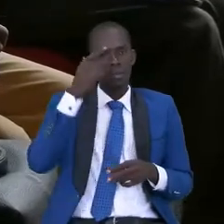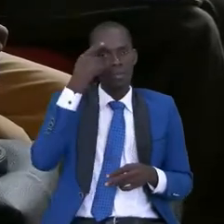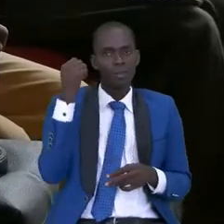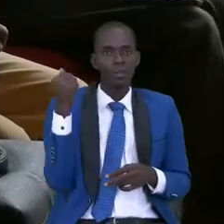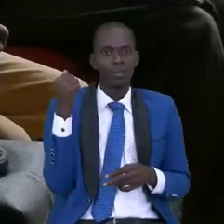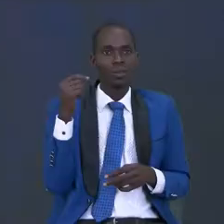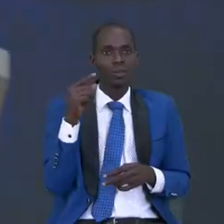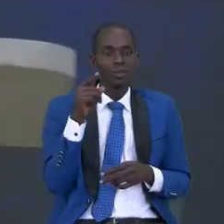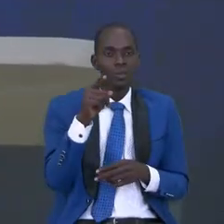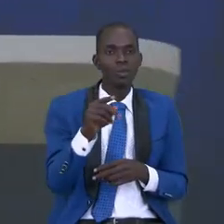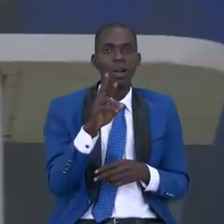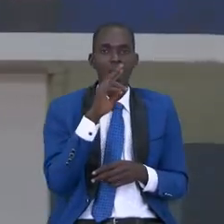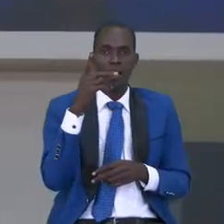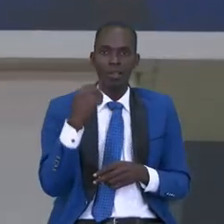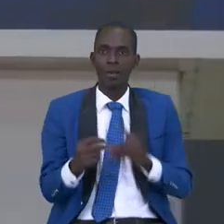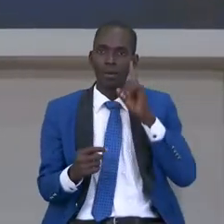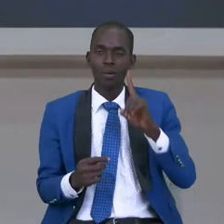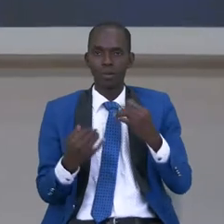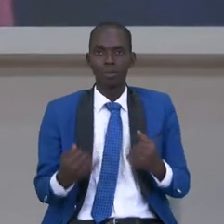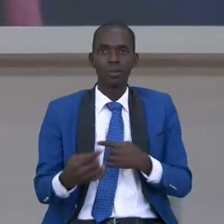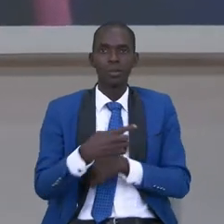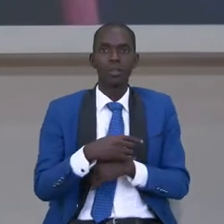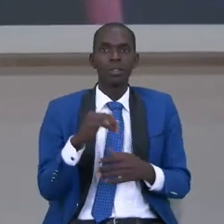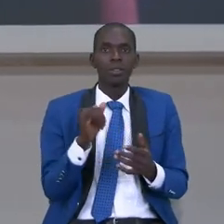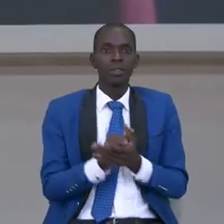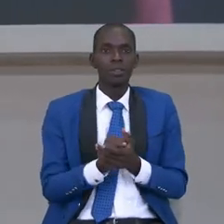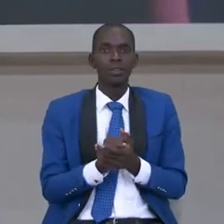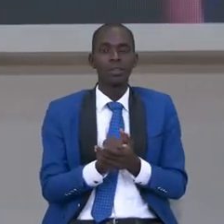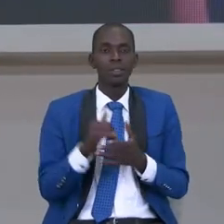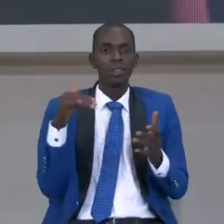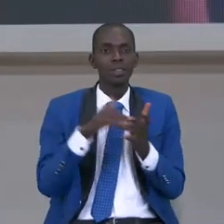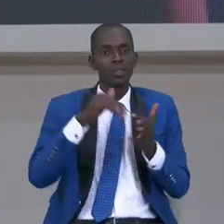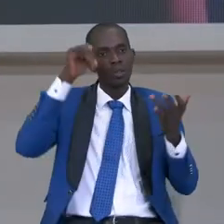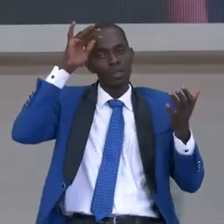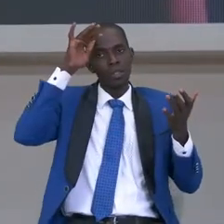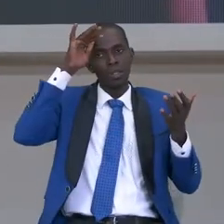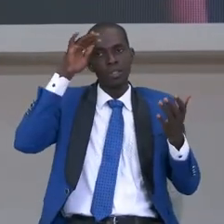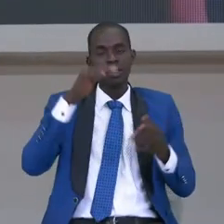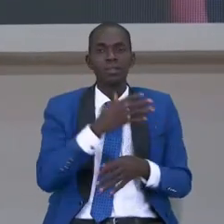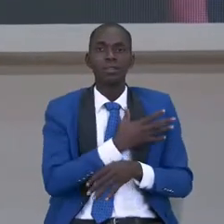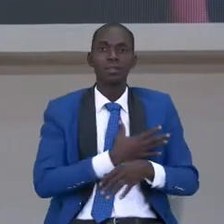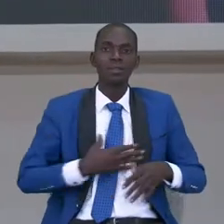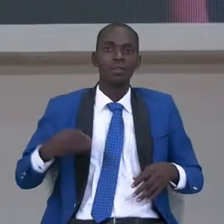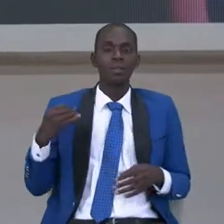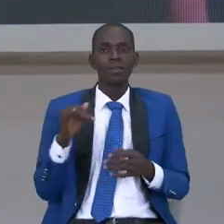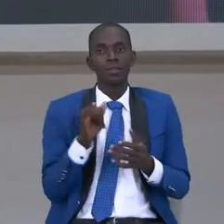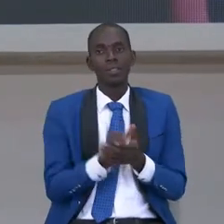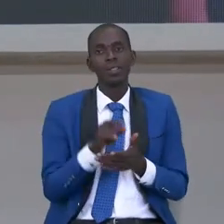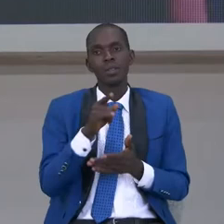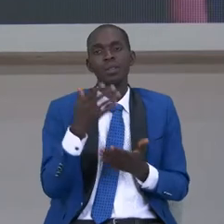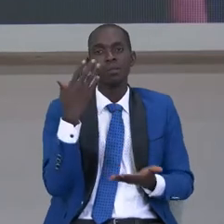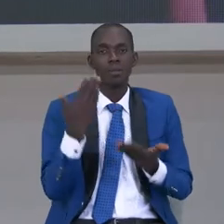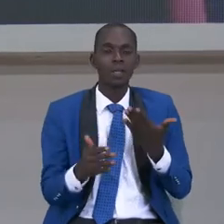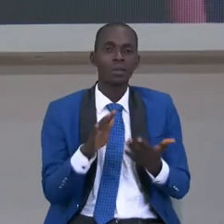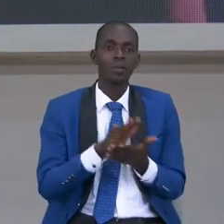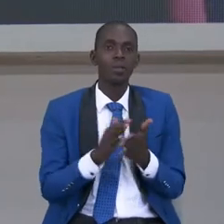Because you are the one today that against hope, you believe in hope that he might